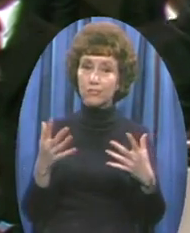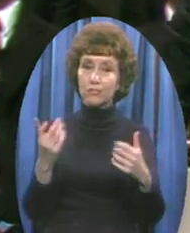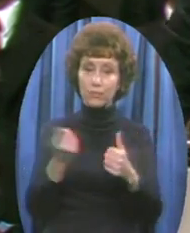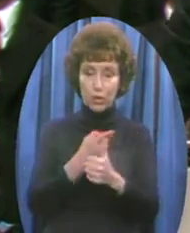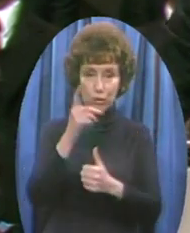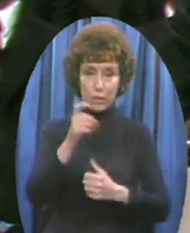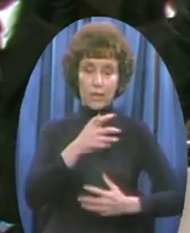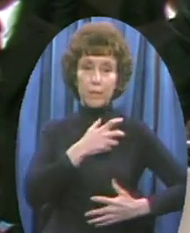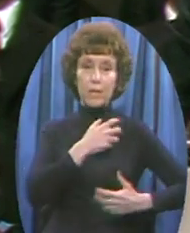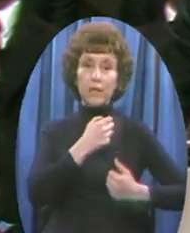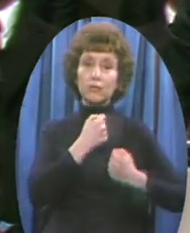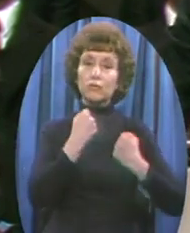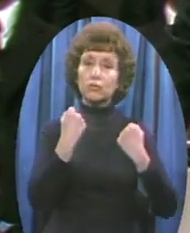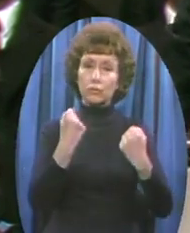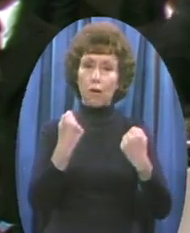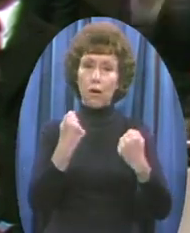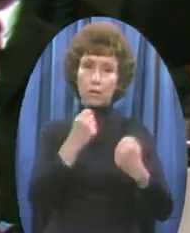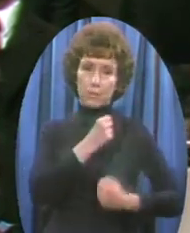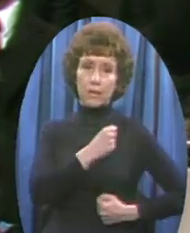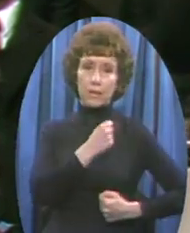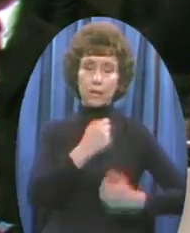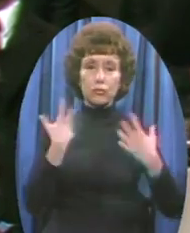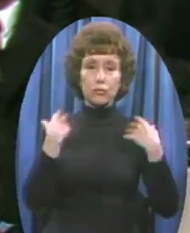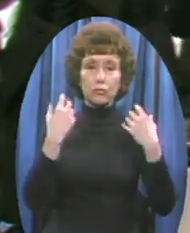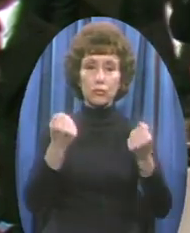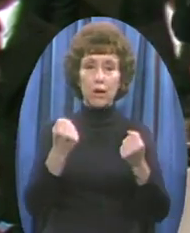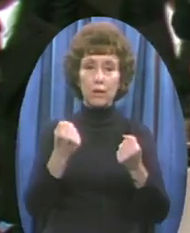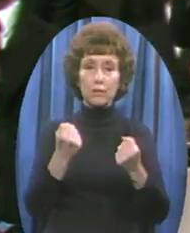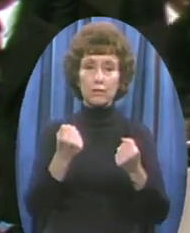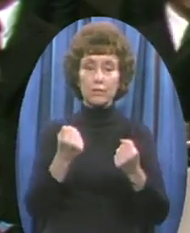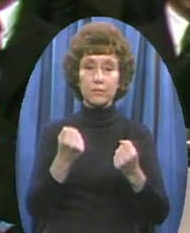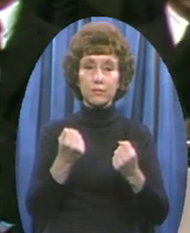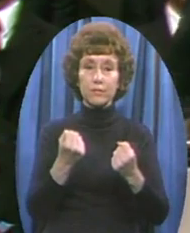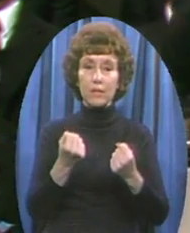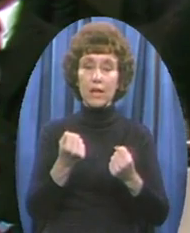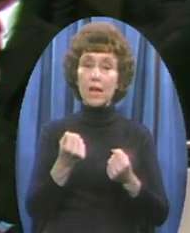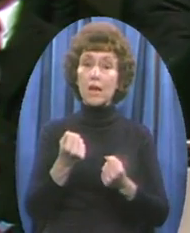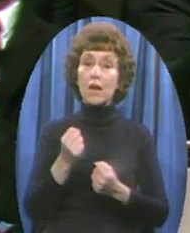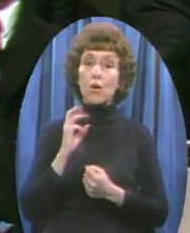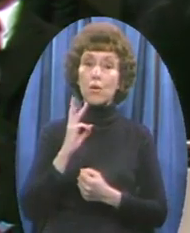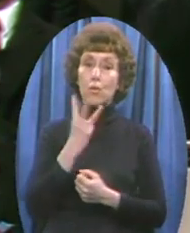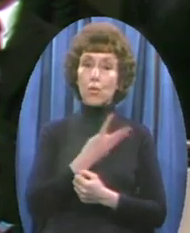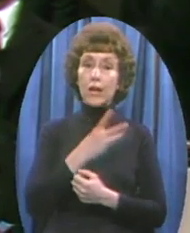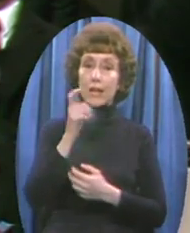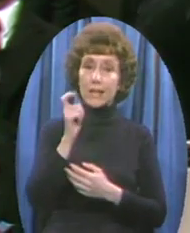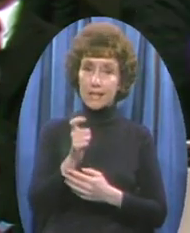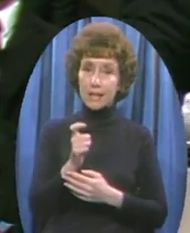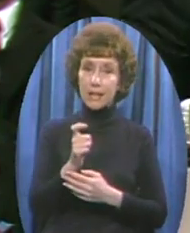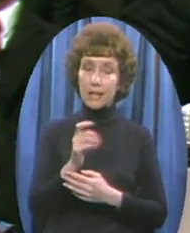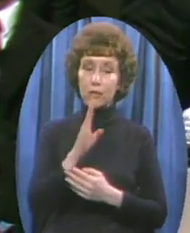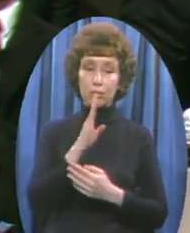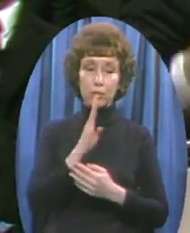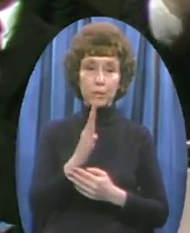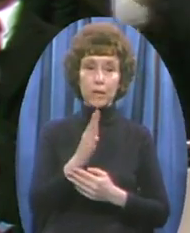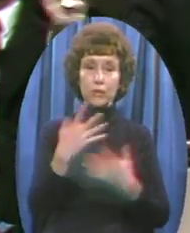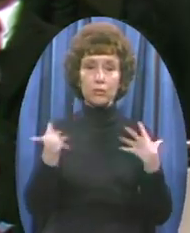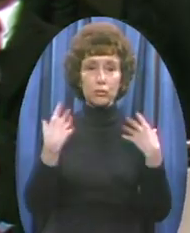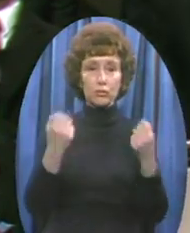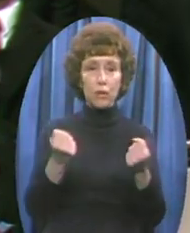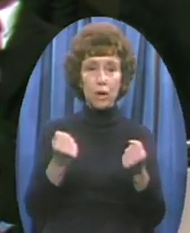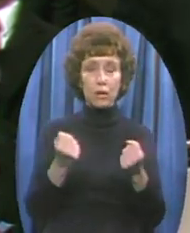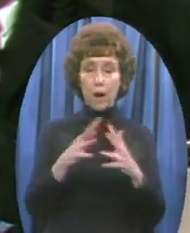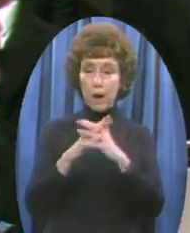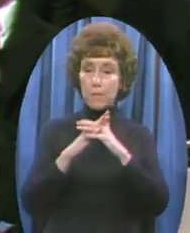is necessary for evil to triumph is for good men to do nothing. And that is what America has been doing for the last 30 years.